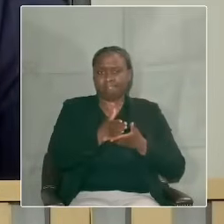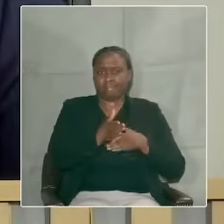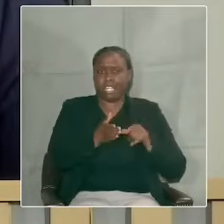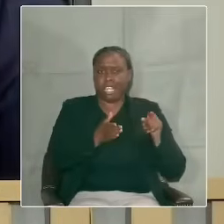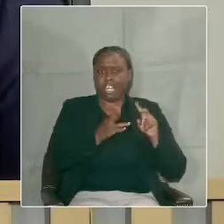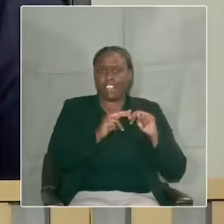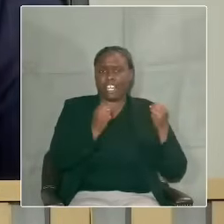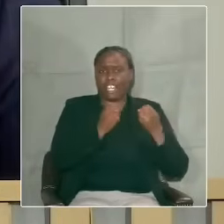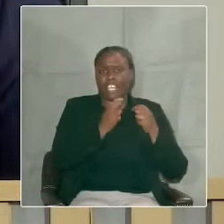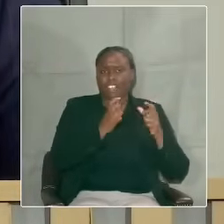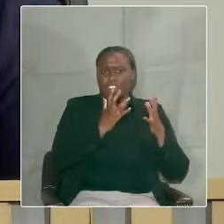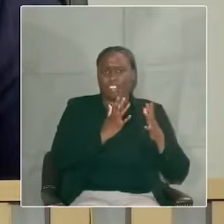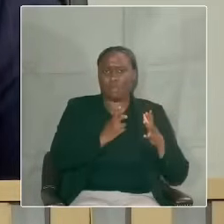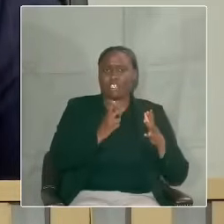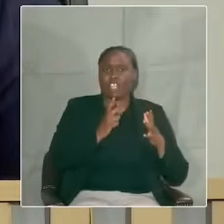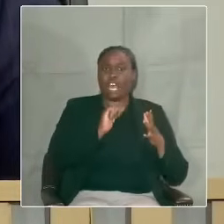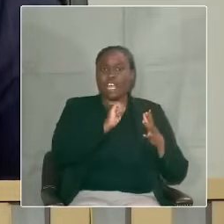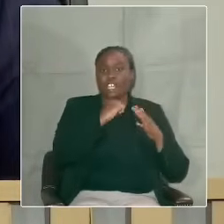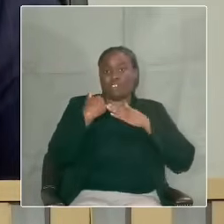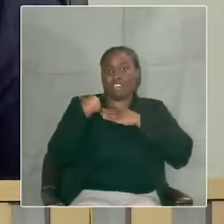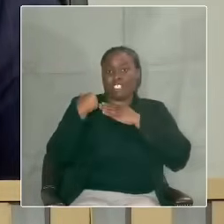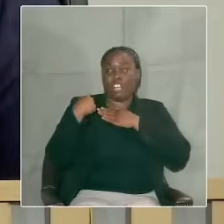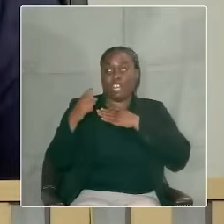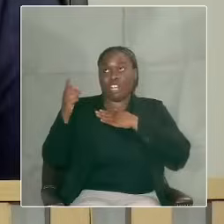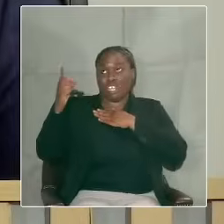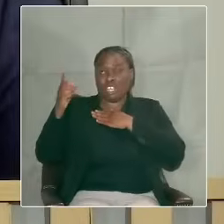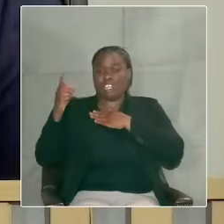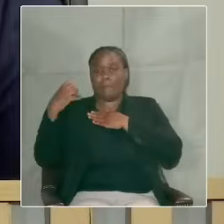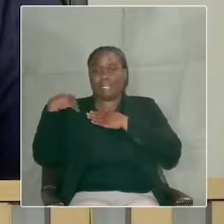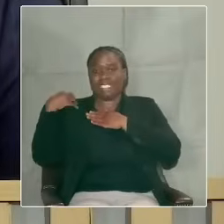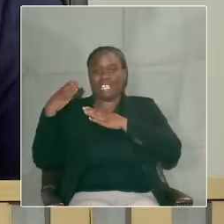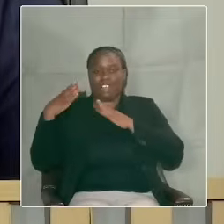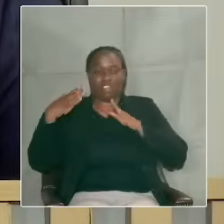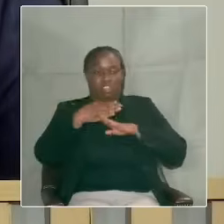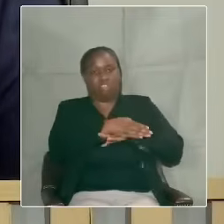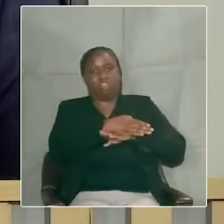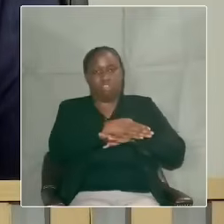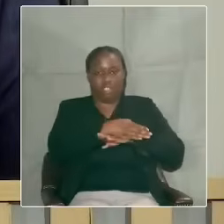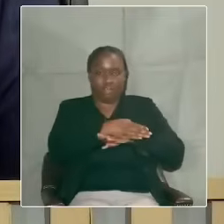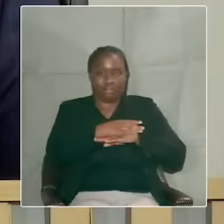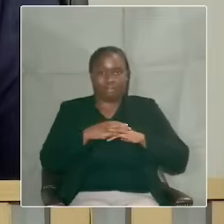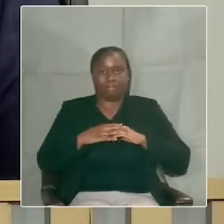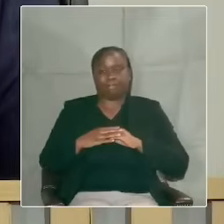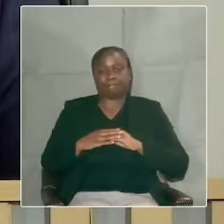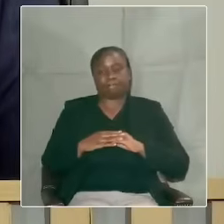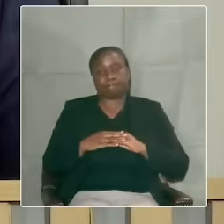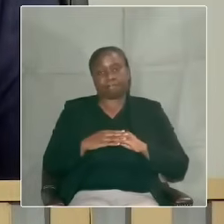as an overreach to the functions of the National Commission.